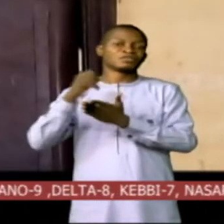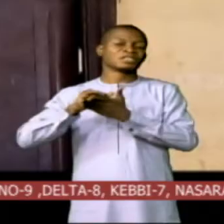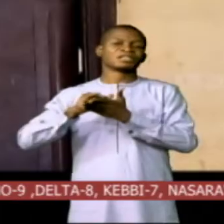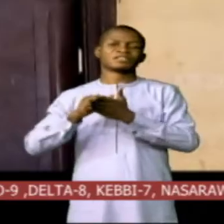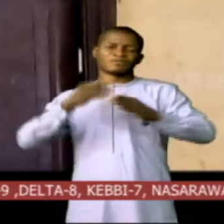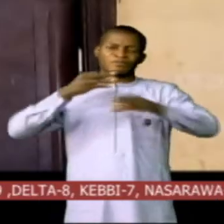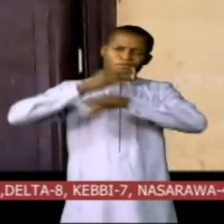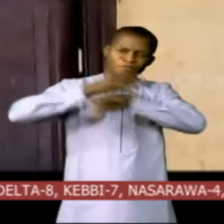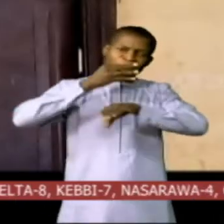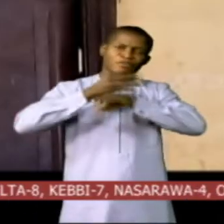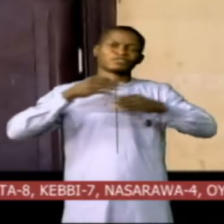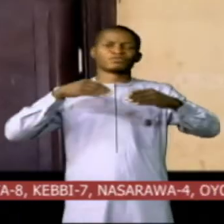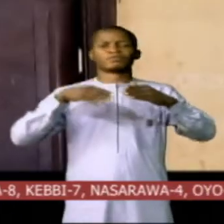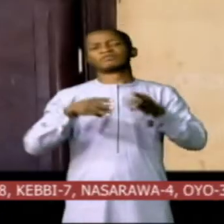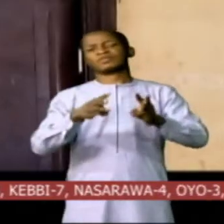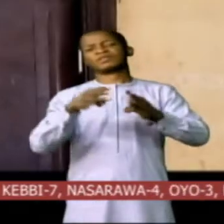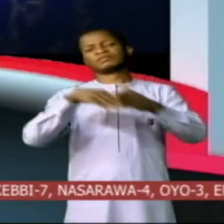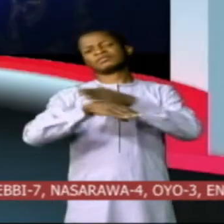and took the students.